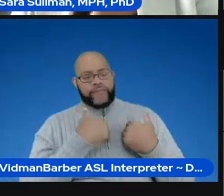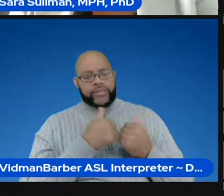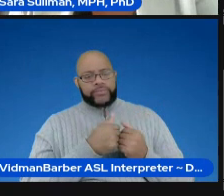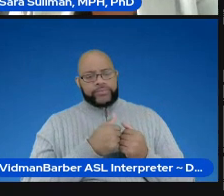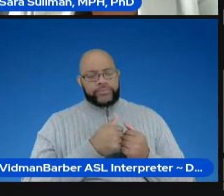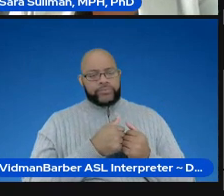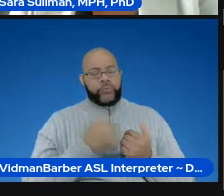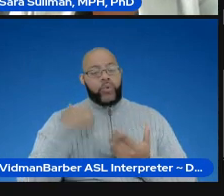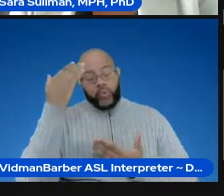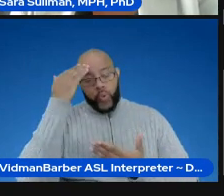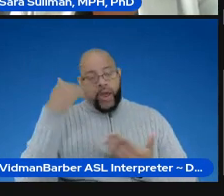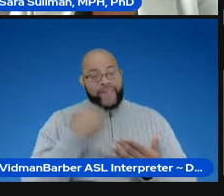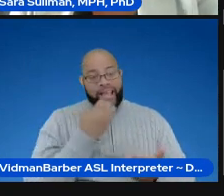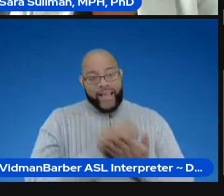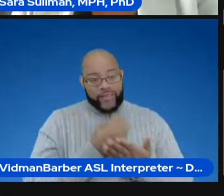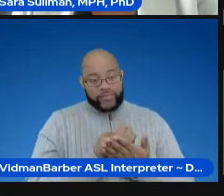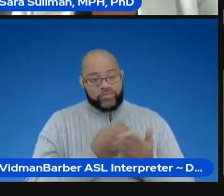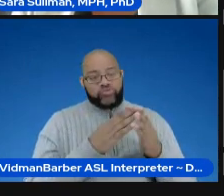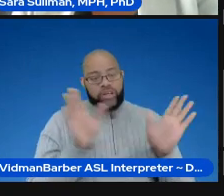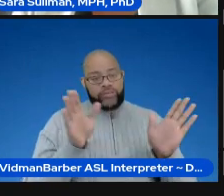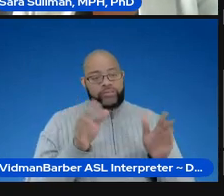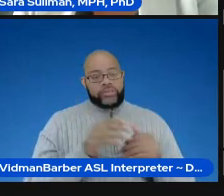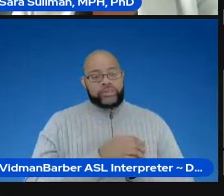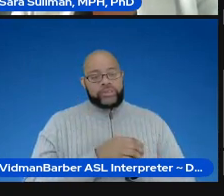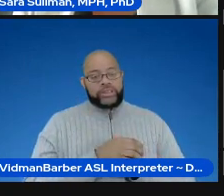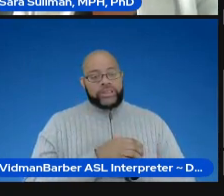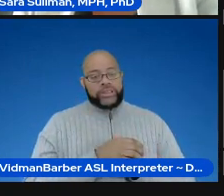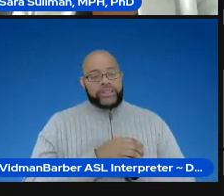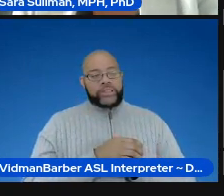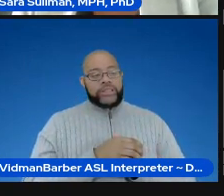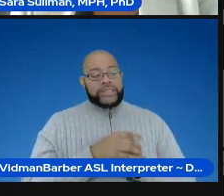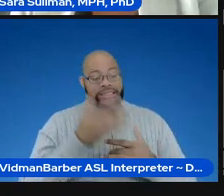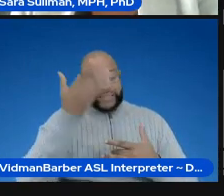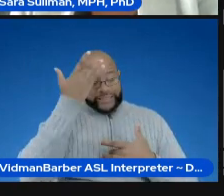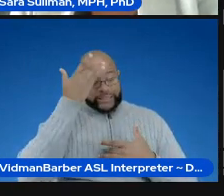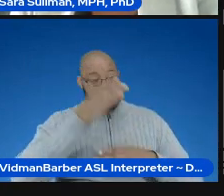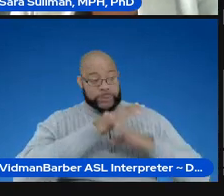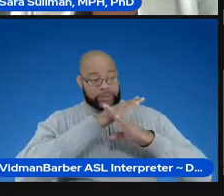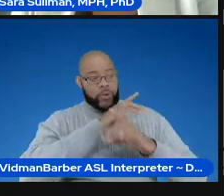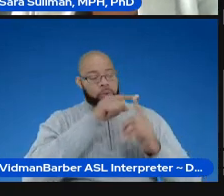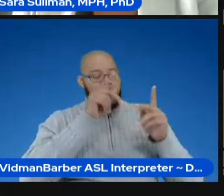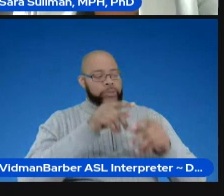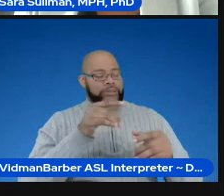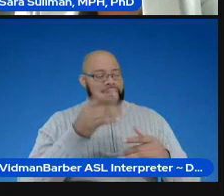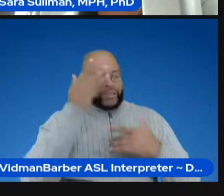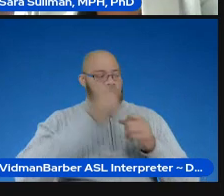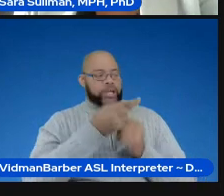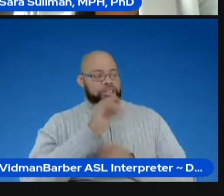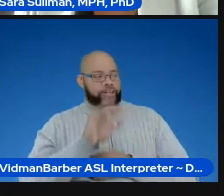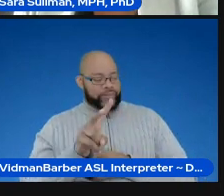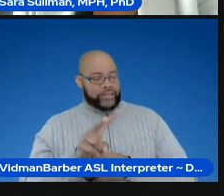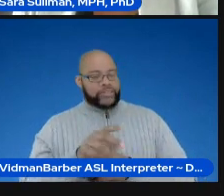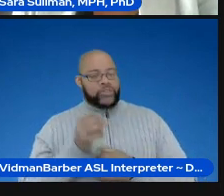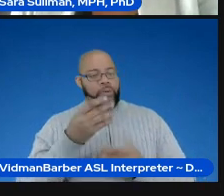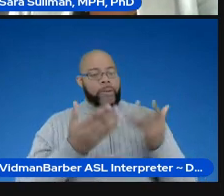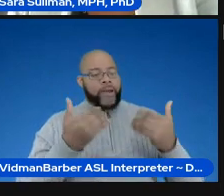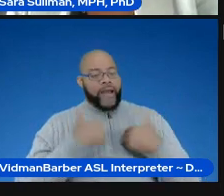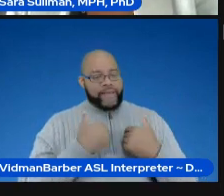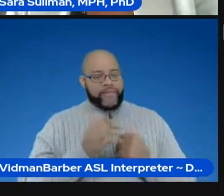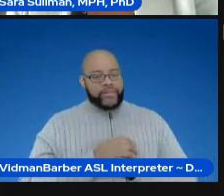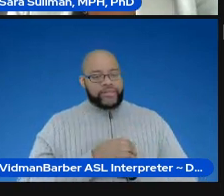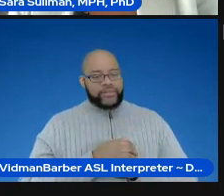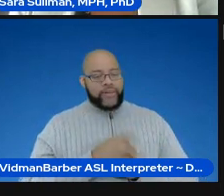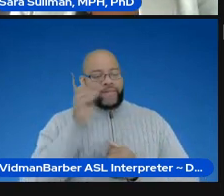we know that there's evidence of generalized immune activation when someone is infected with HIV. So we might have